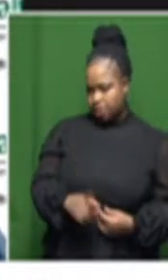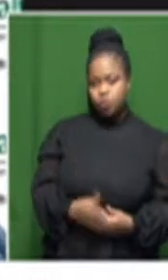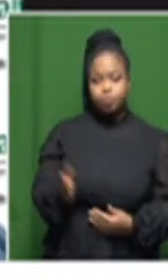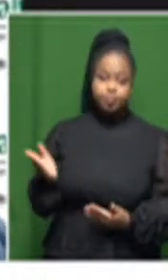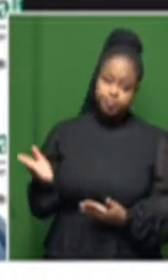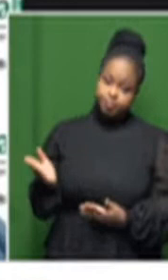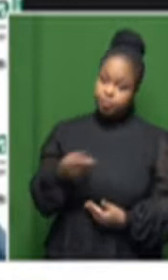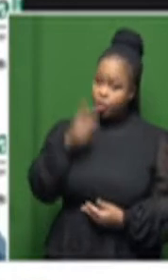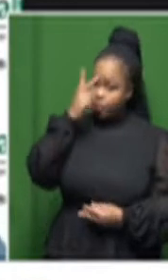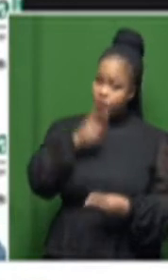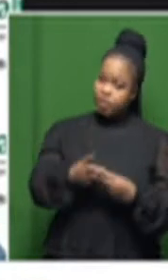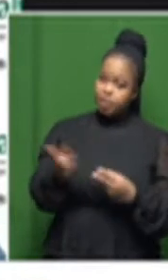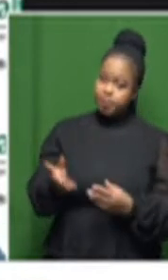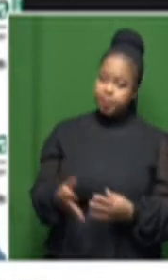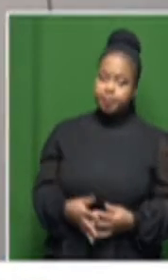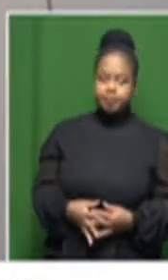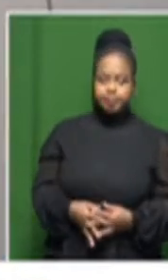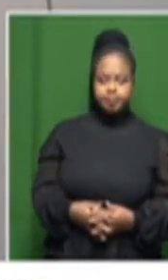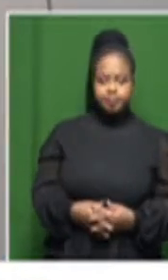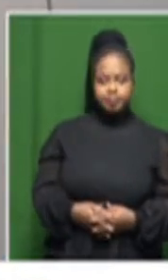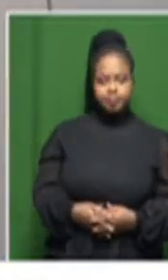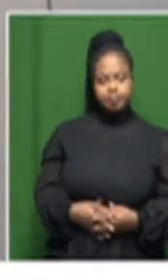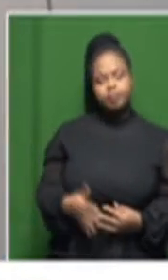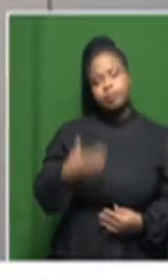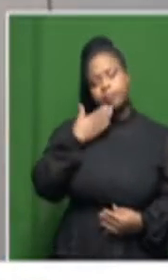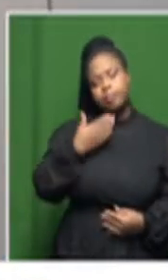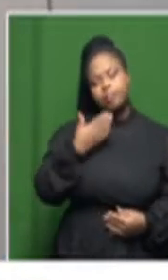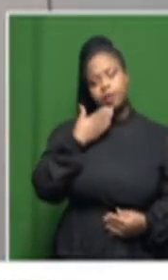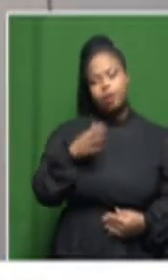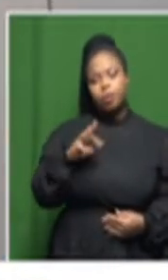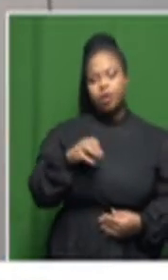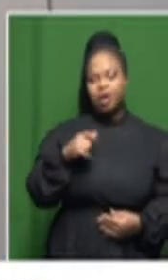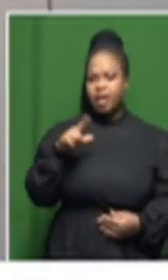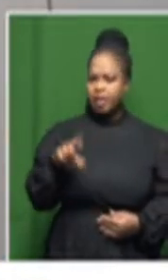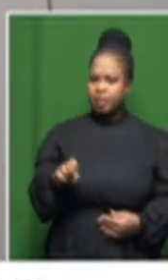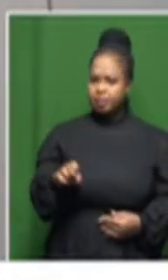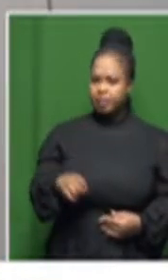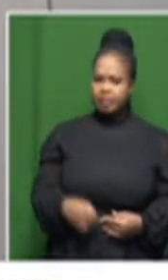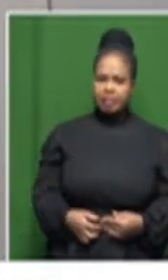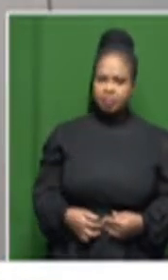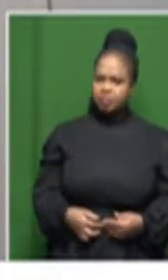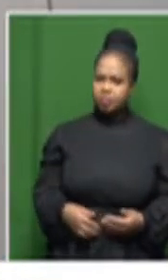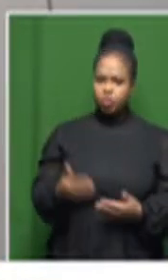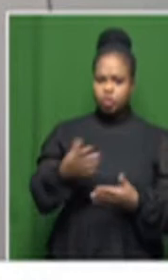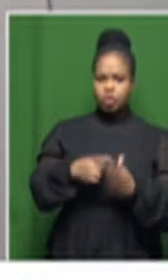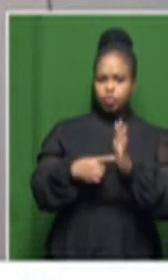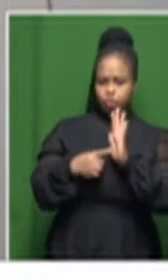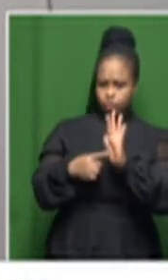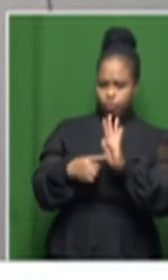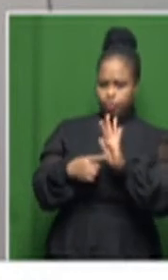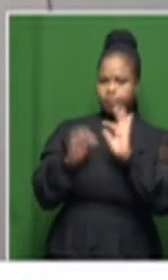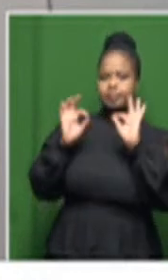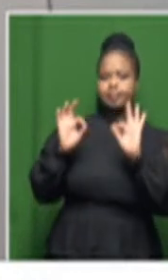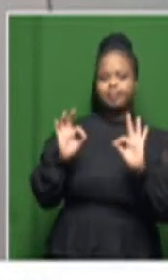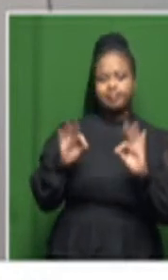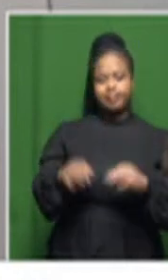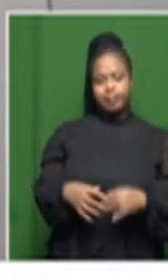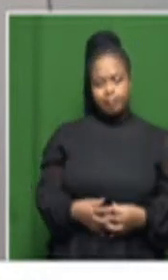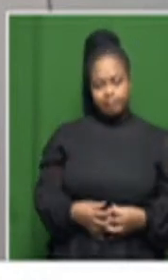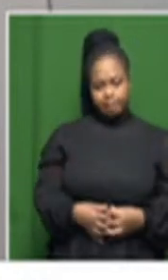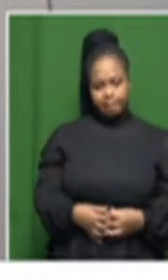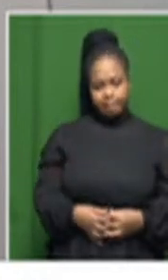over to you. Thank you, Mr. Mohale. I cannot share my screen. Oh, now I can do that. Okay, good.